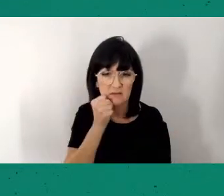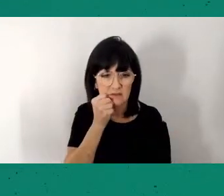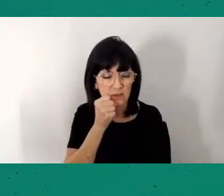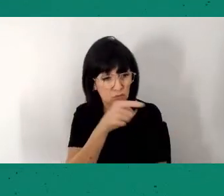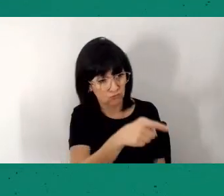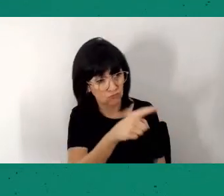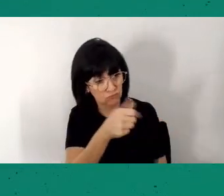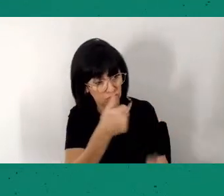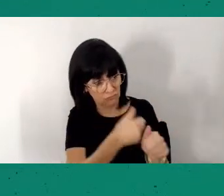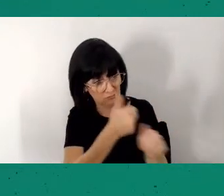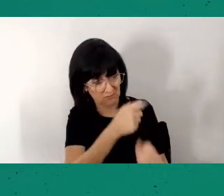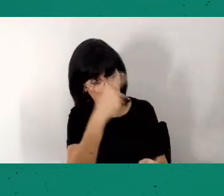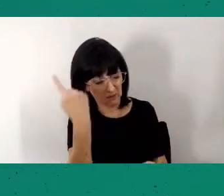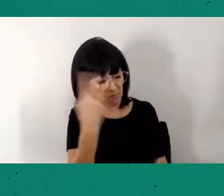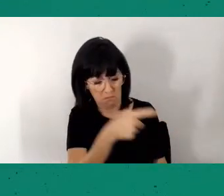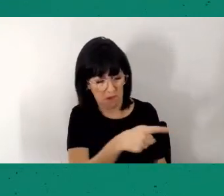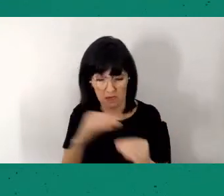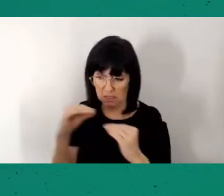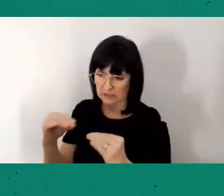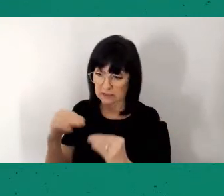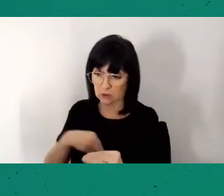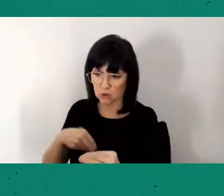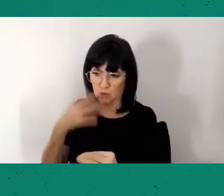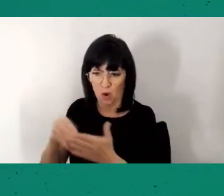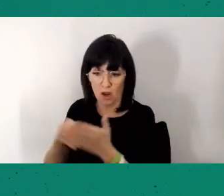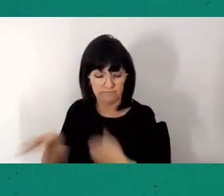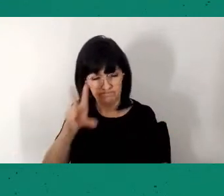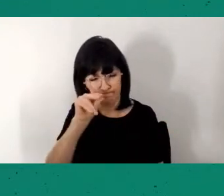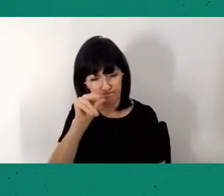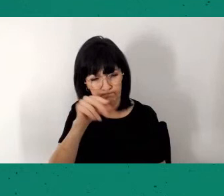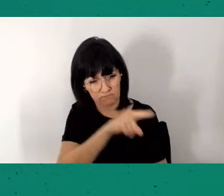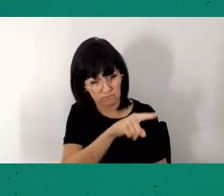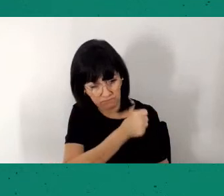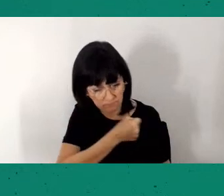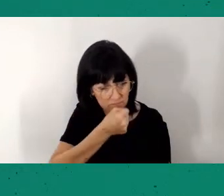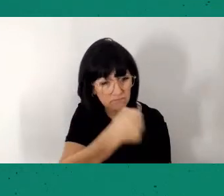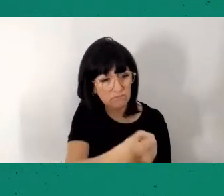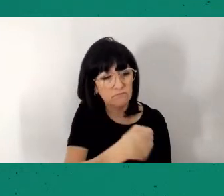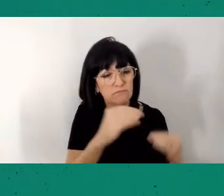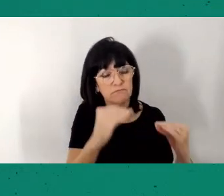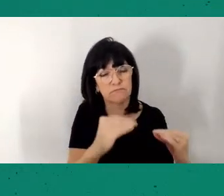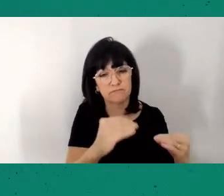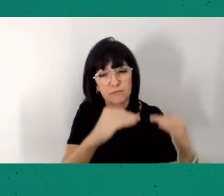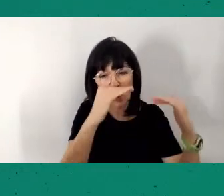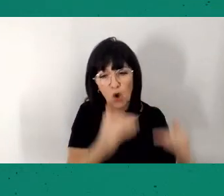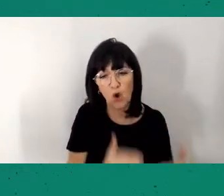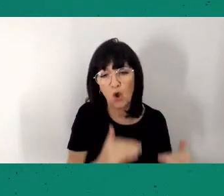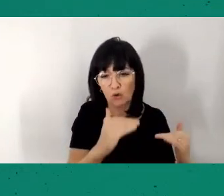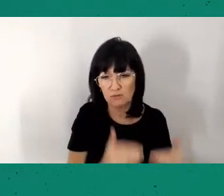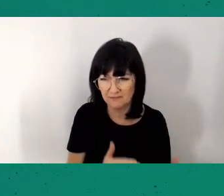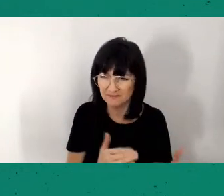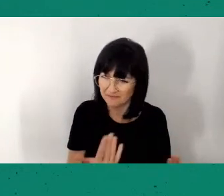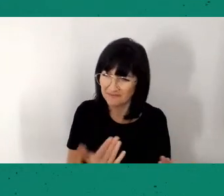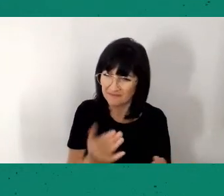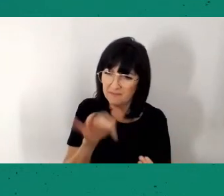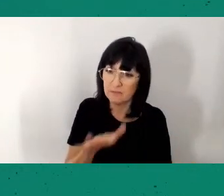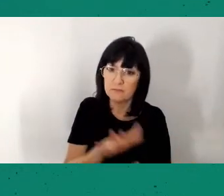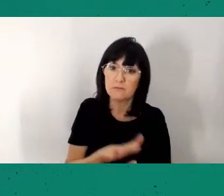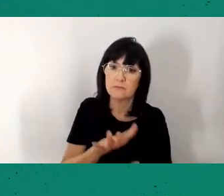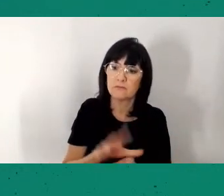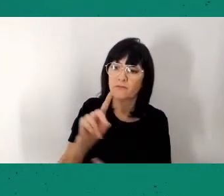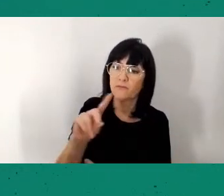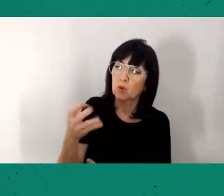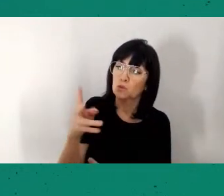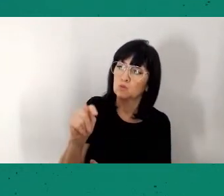of how many of the teachers in these DuPont schools were not given the opportunity to advance their